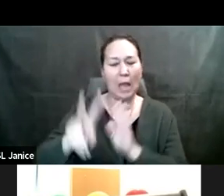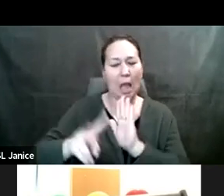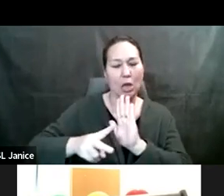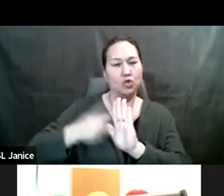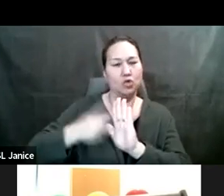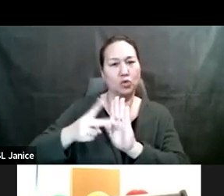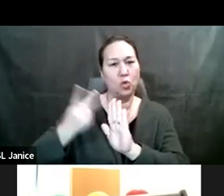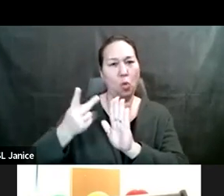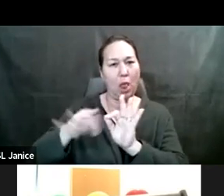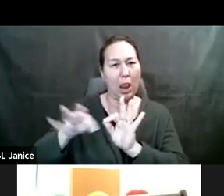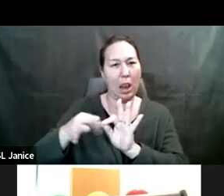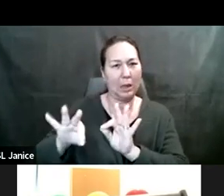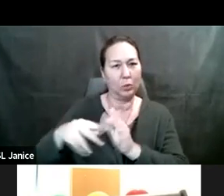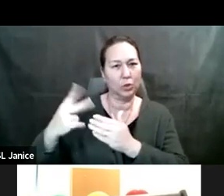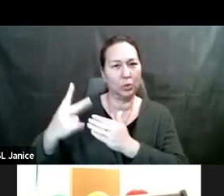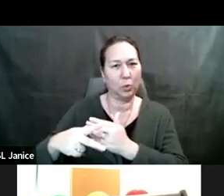is